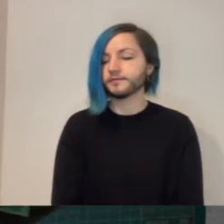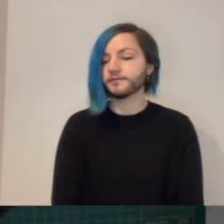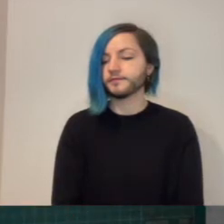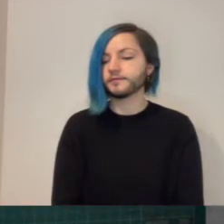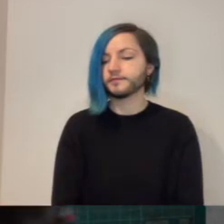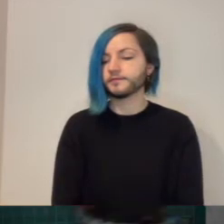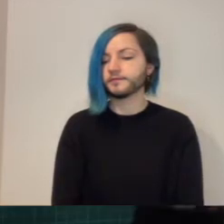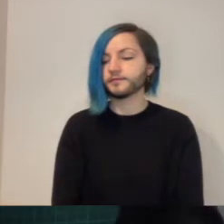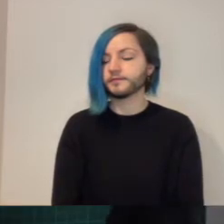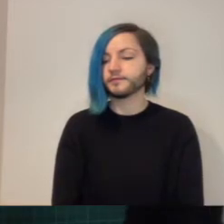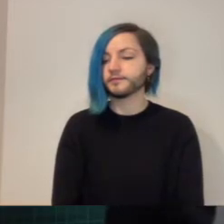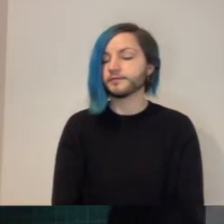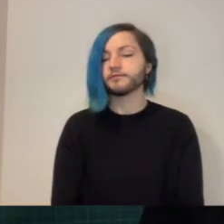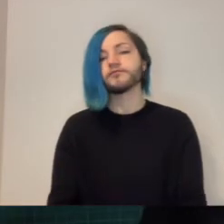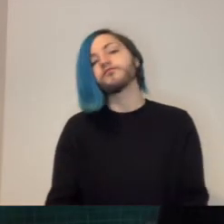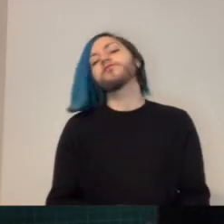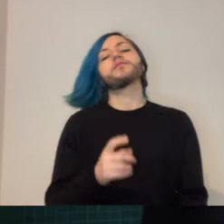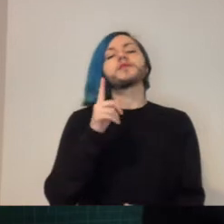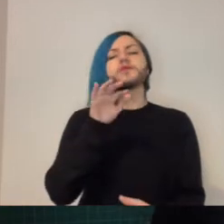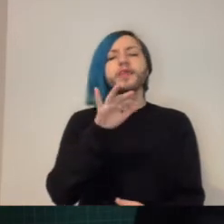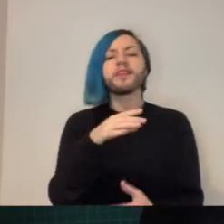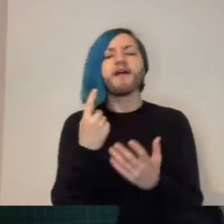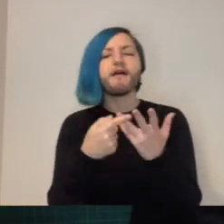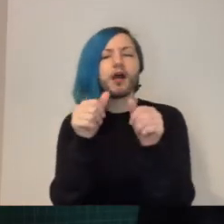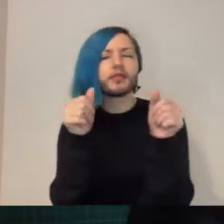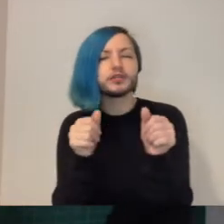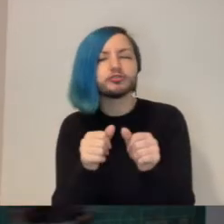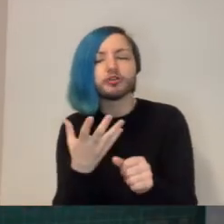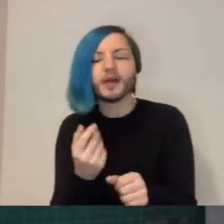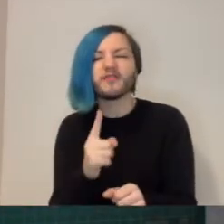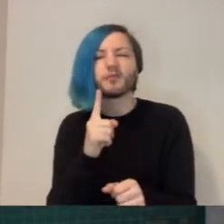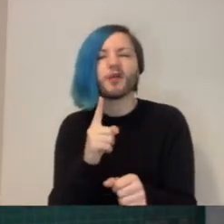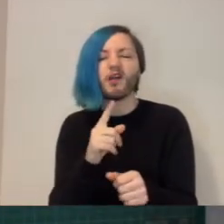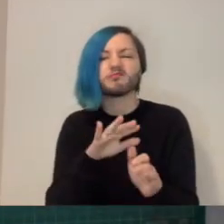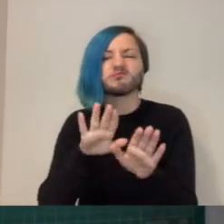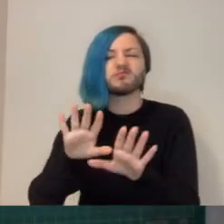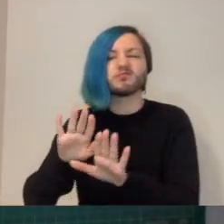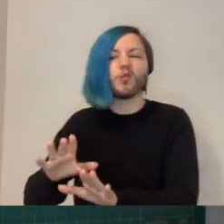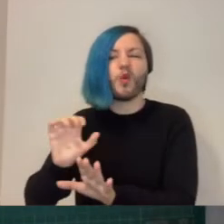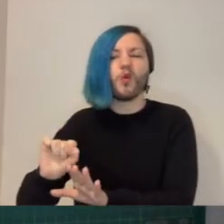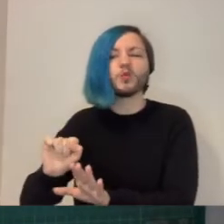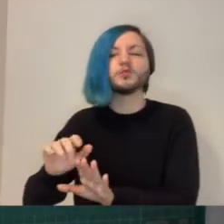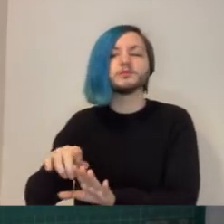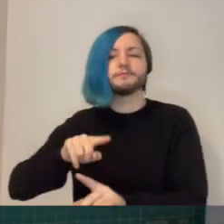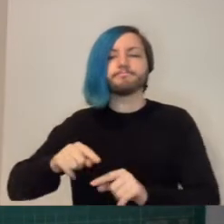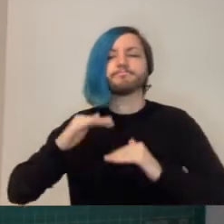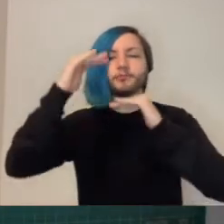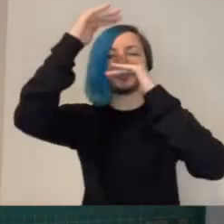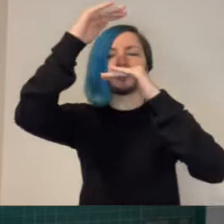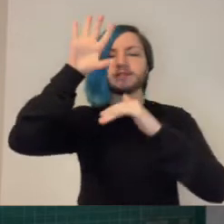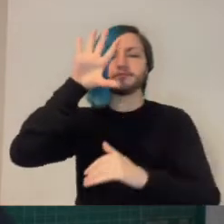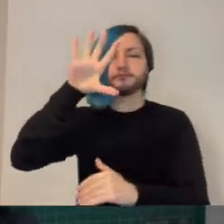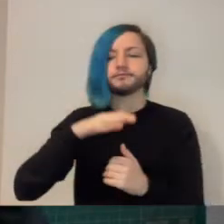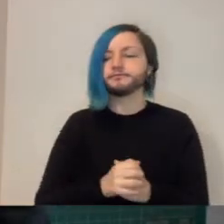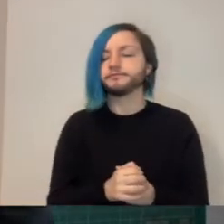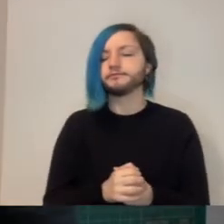Now I'll take, we've got some another shape in the middle here, but let's go to our top section. So I can use